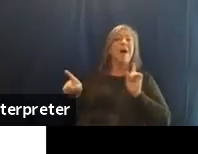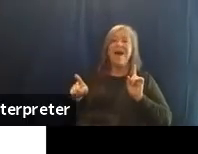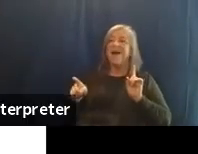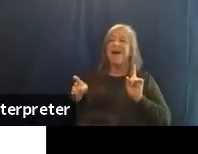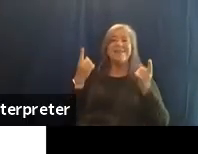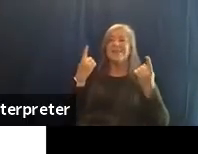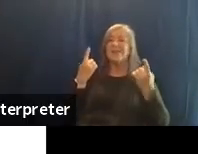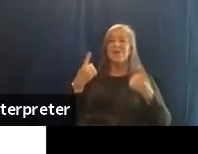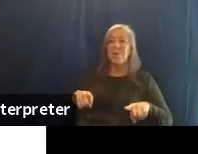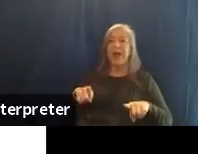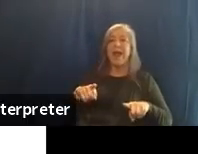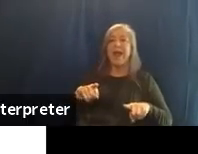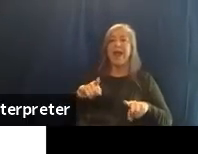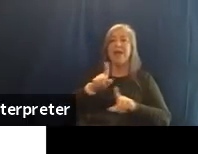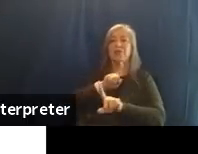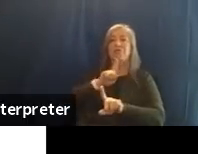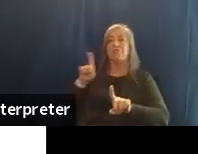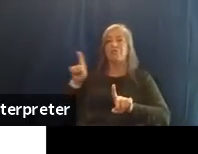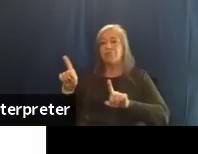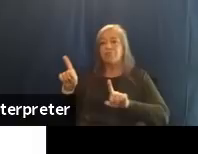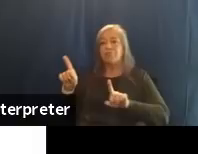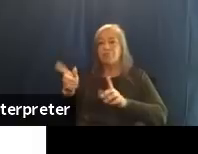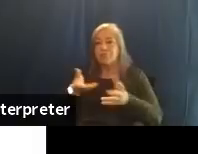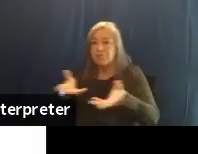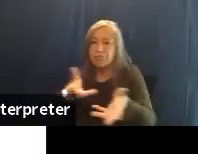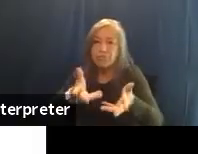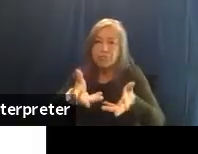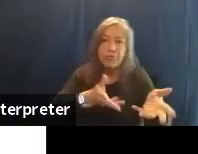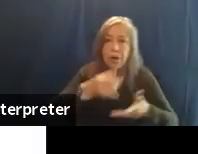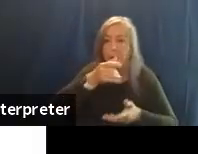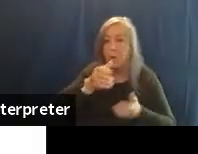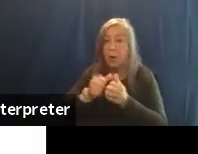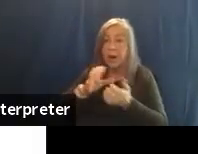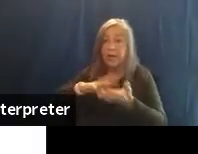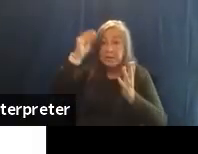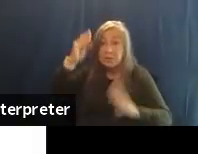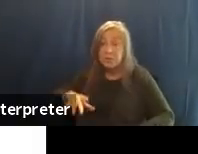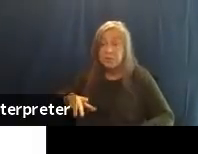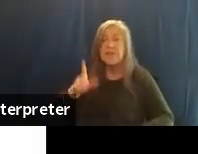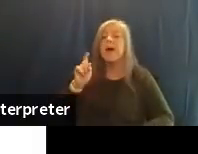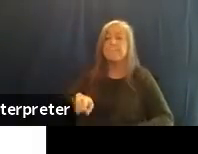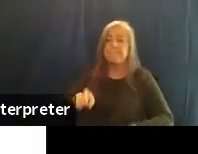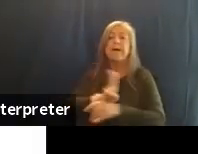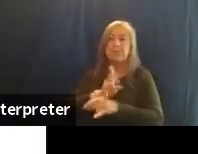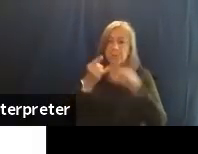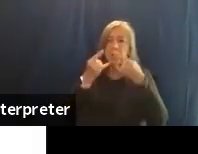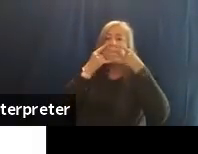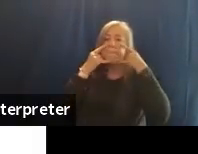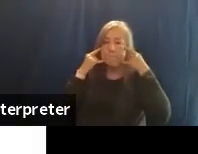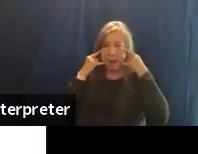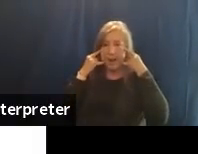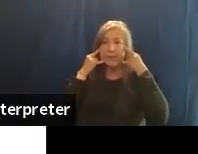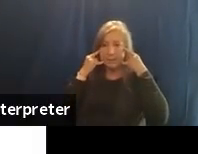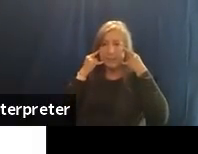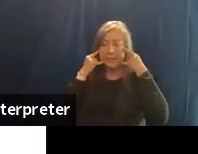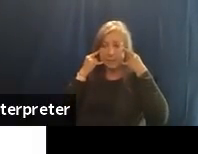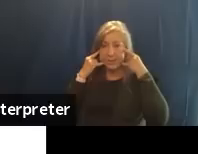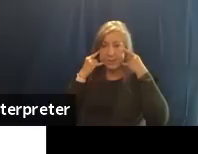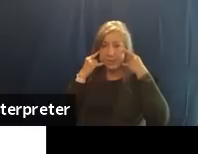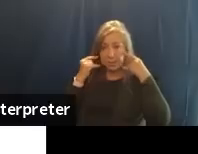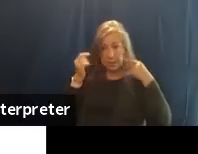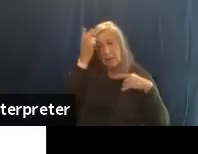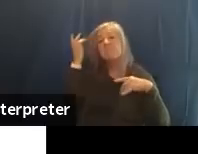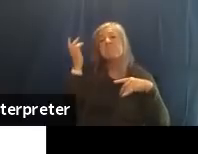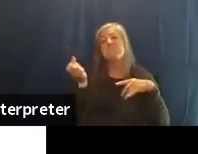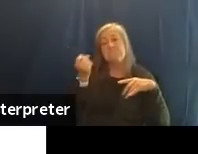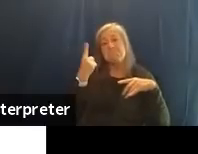on. And you can certainly be extra safe and wear the mask with the face shield. You don't have to take your face shield off when you have stopped